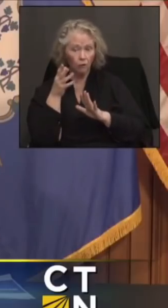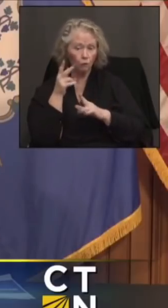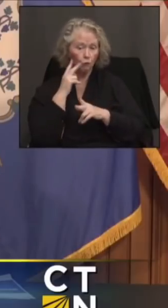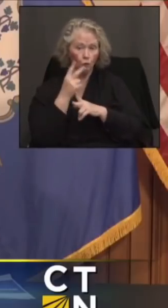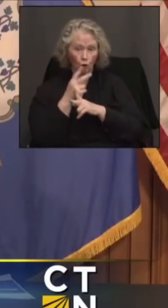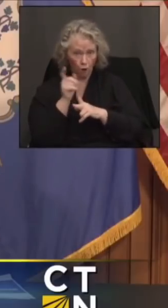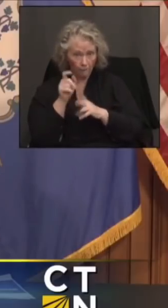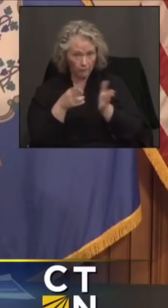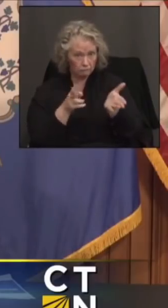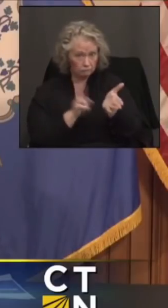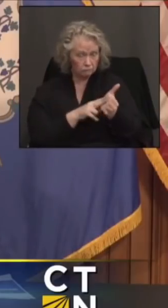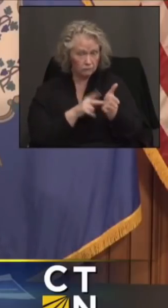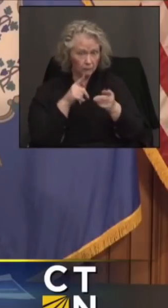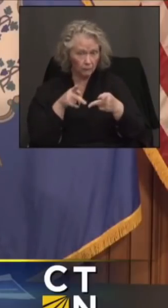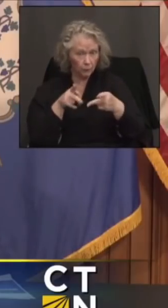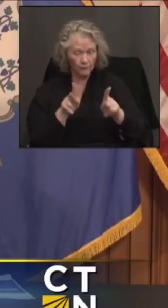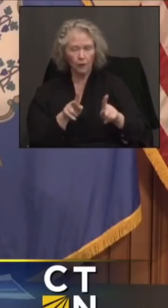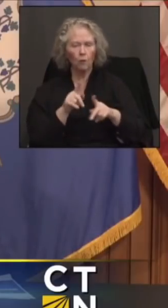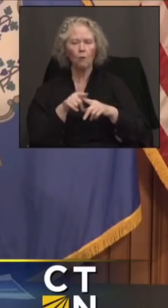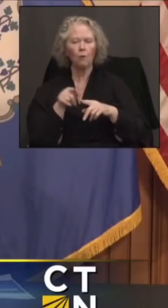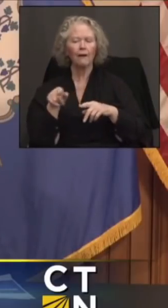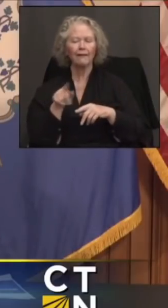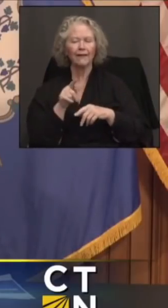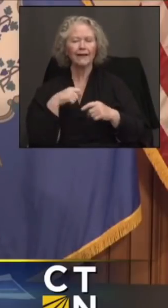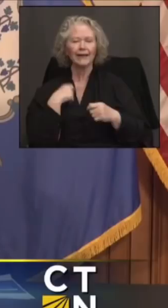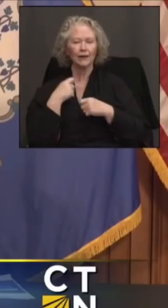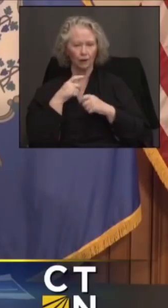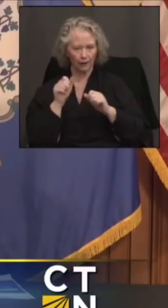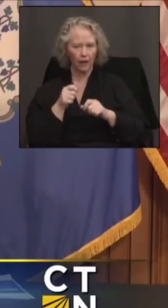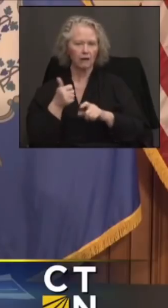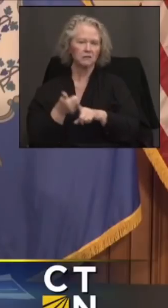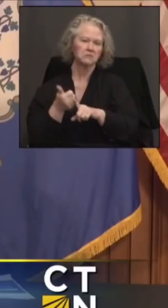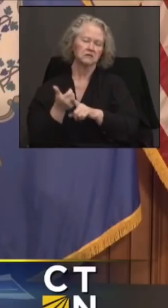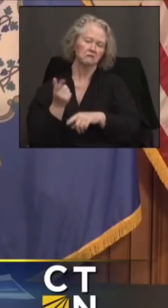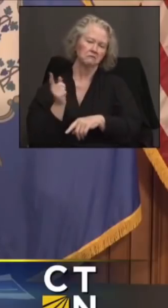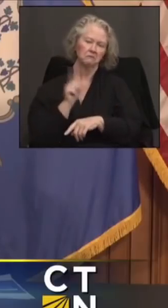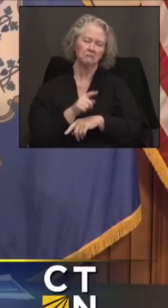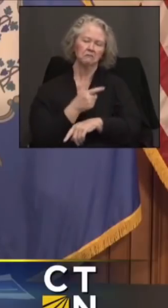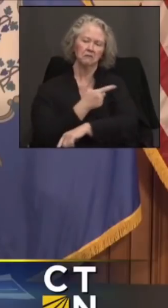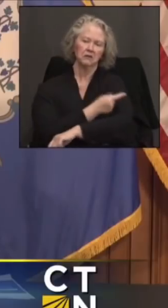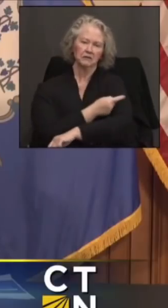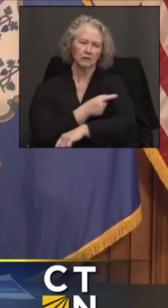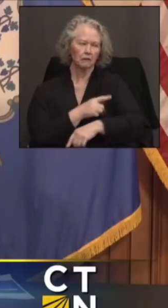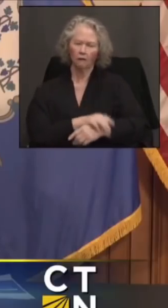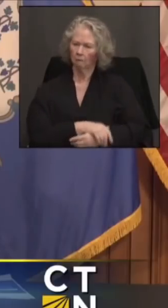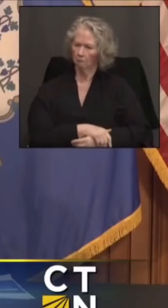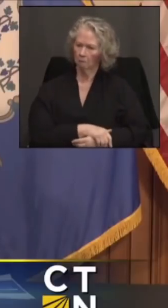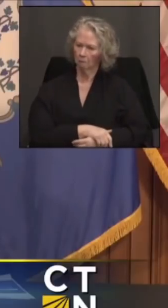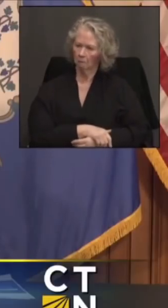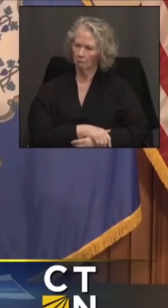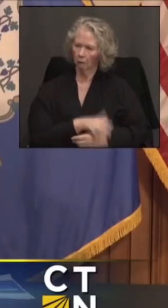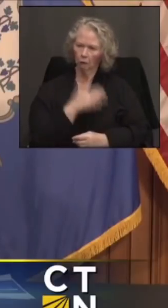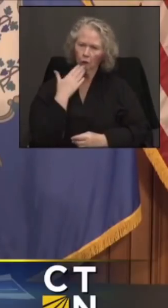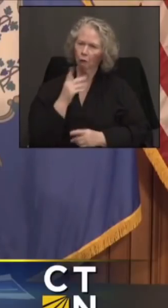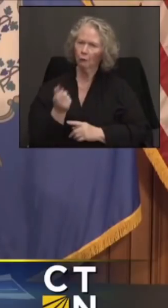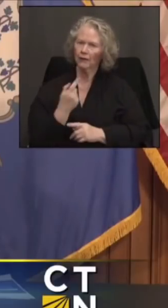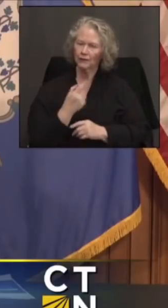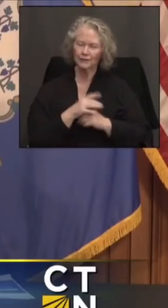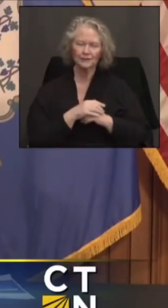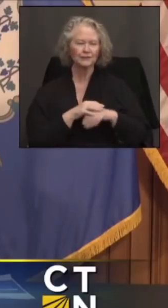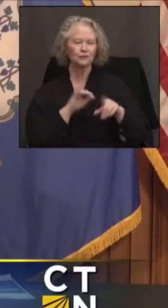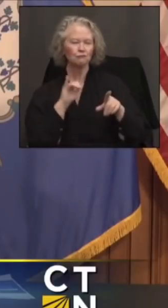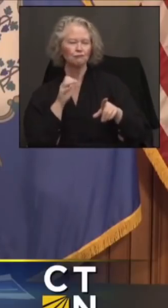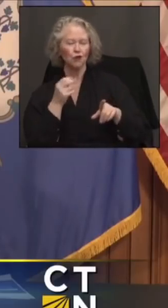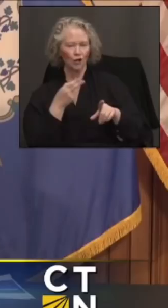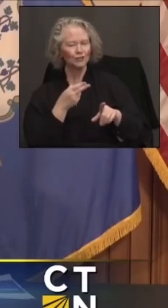them getting a shot, or can teenagers just get one on their own? Boy, that's a really good question. Yeah,